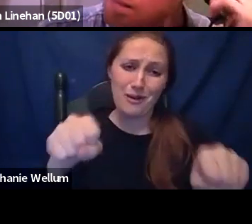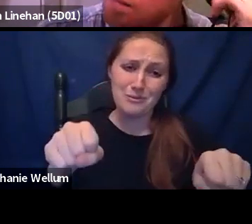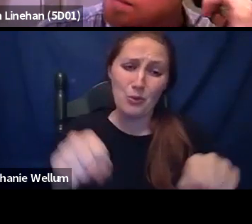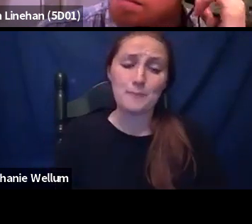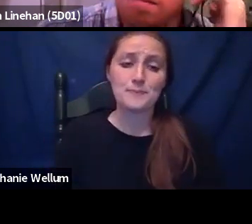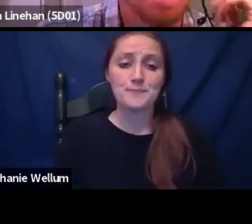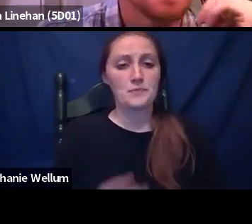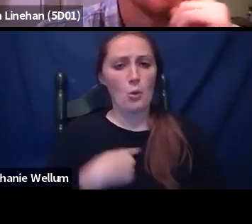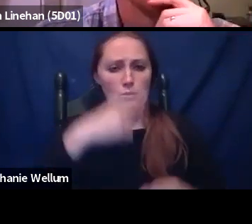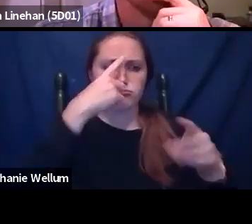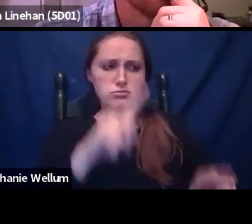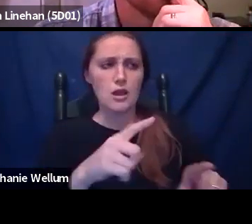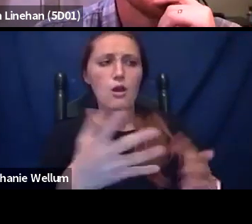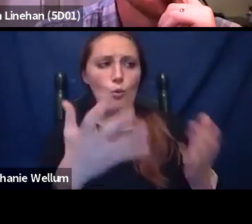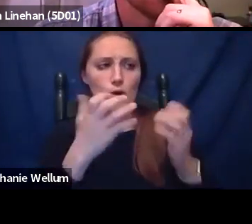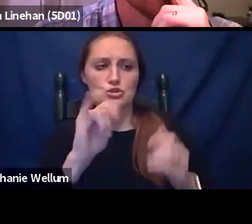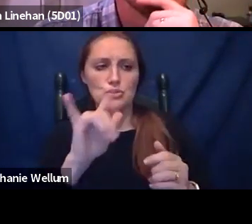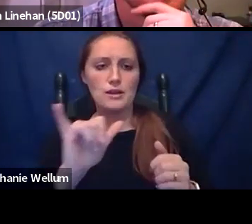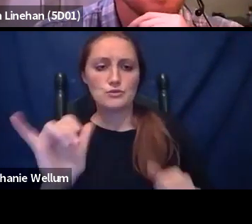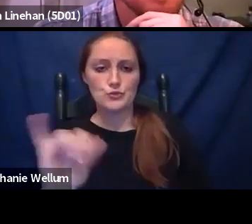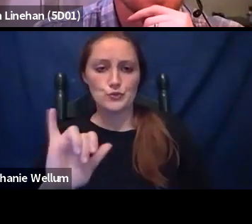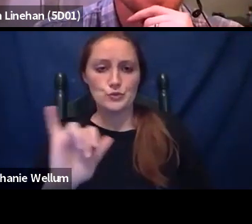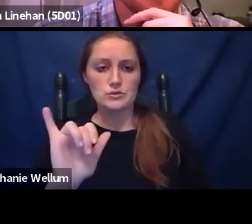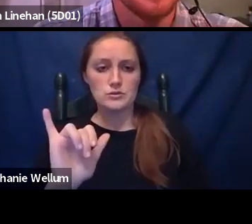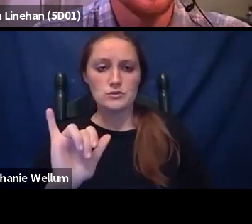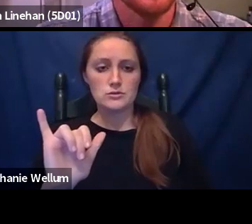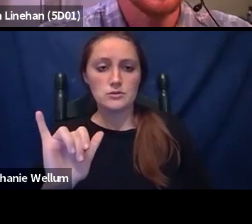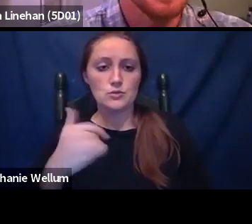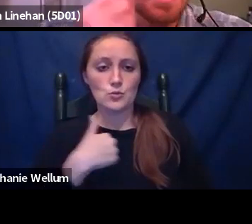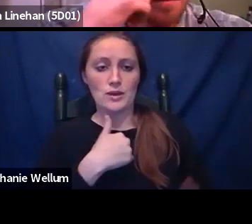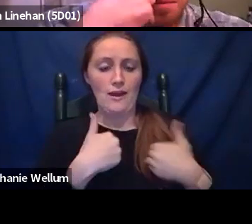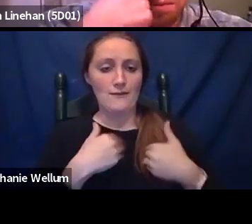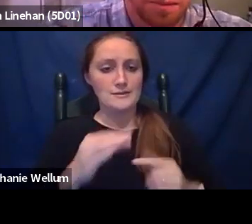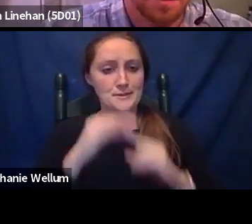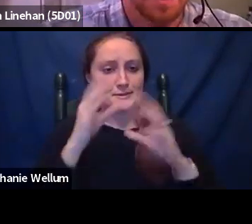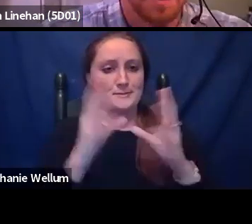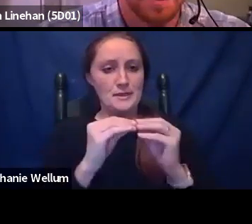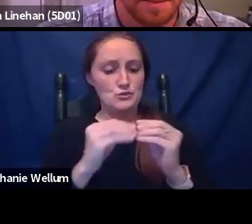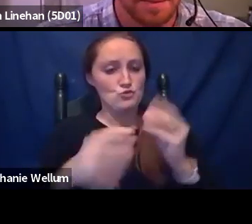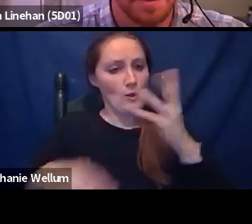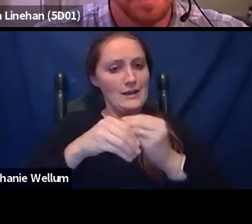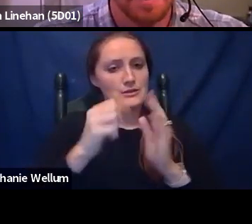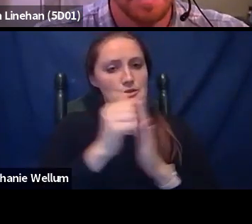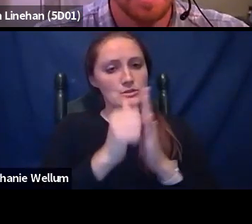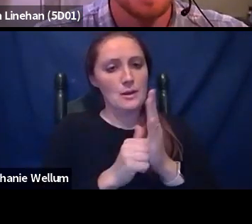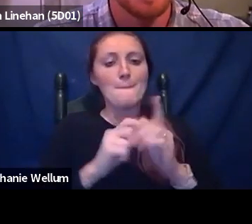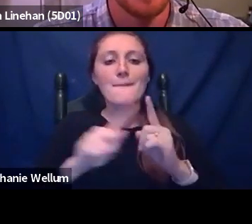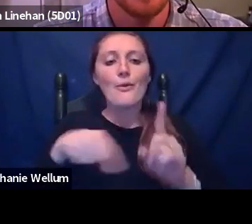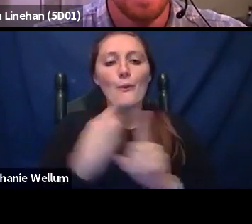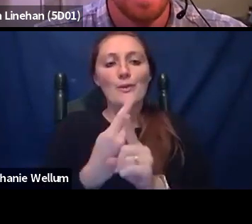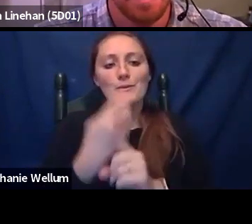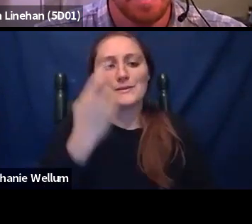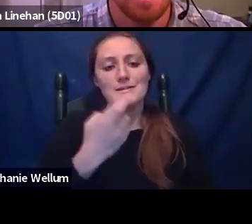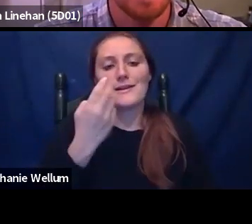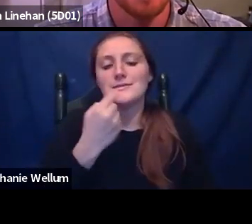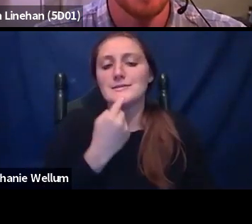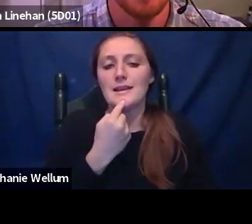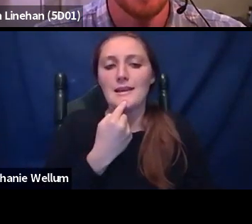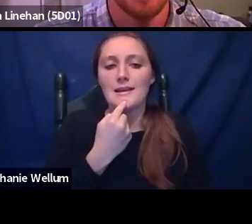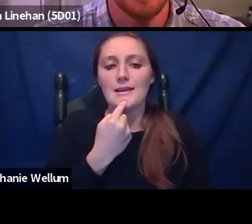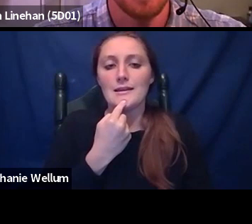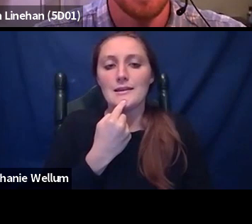agree with you. I like to have it in July too, since if we're having a special meeting to put that on the agenda. The only reason why I would say it would not get, if I don't get